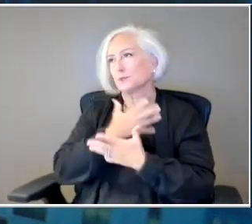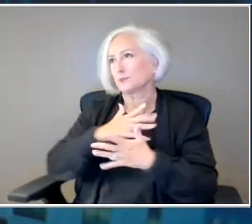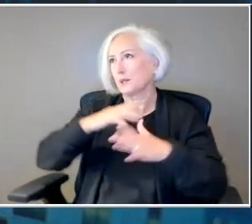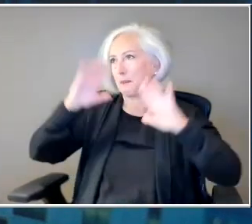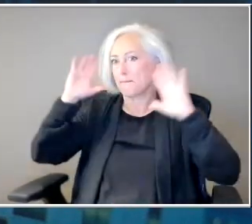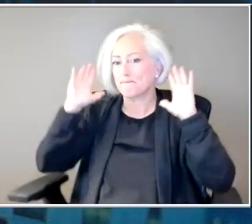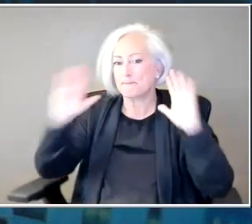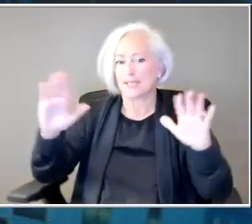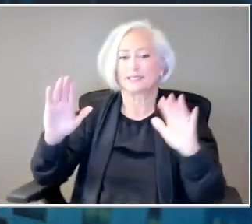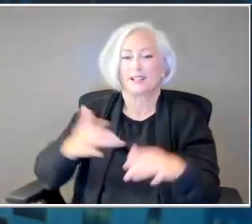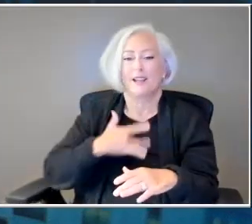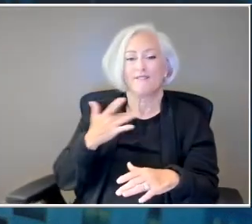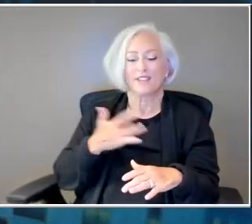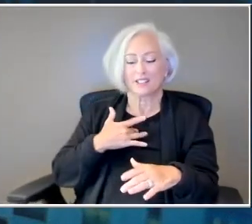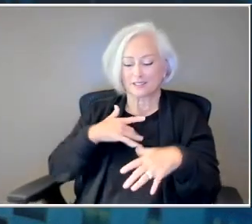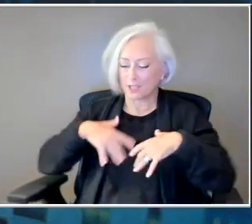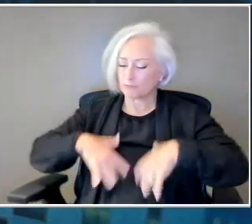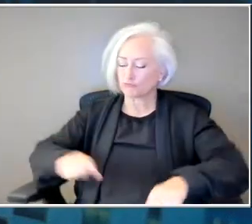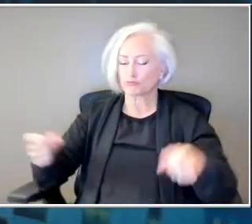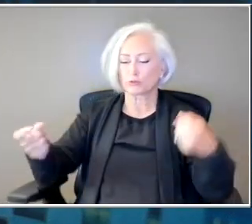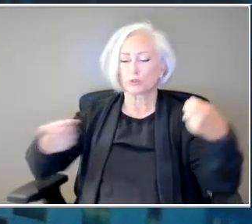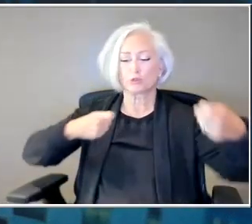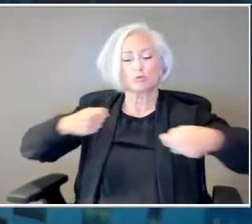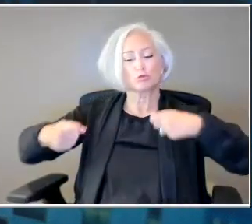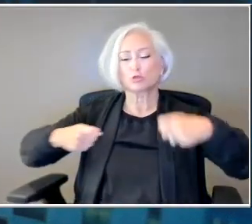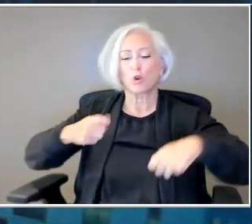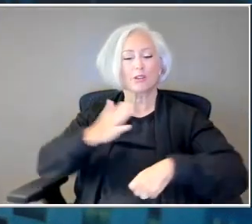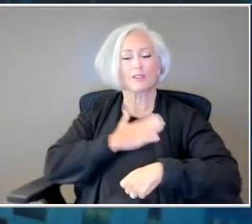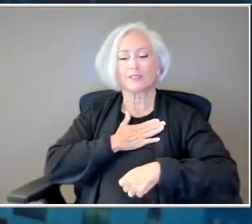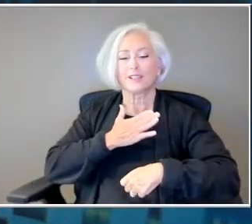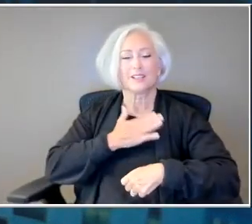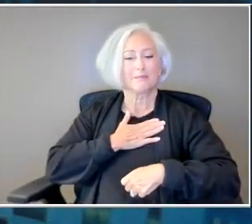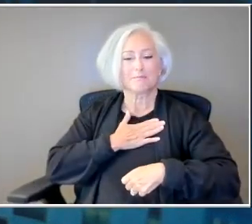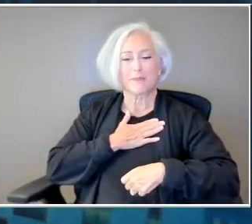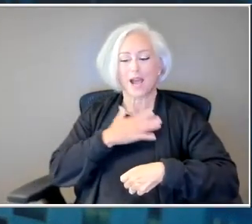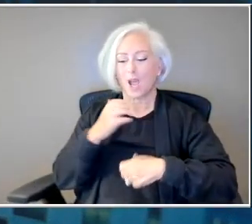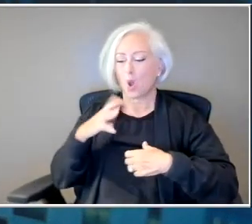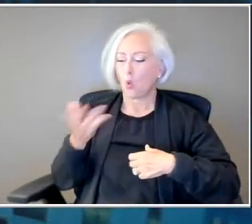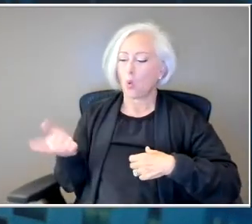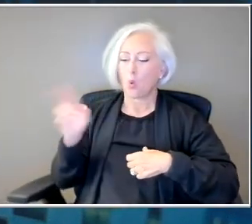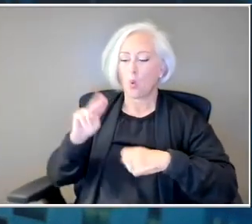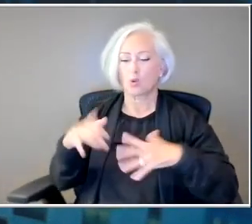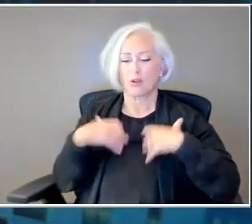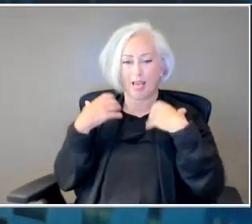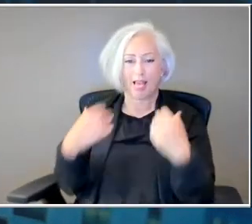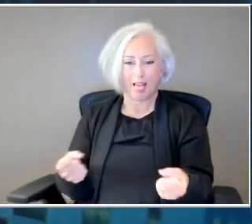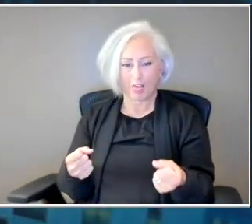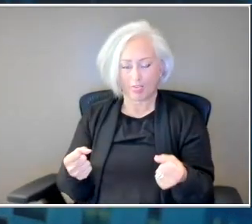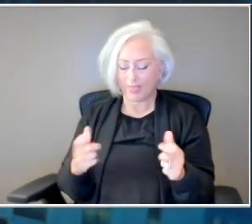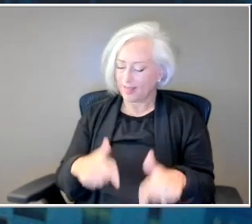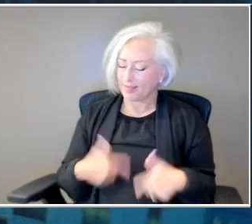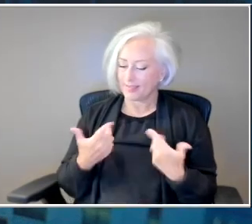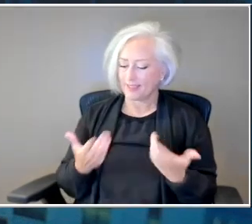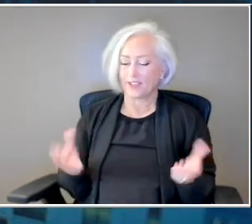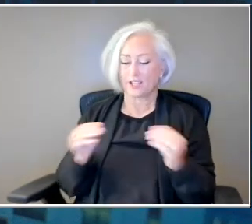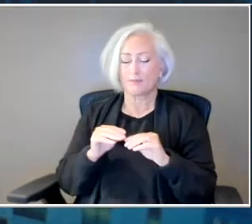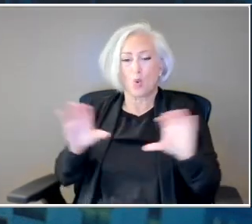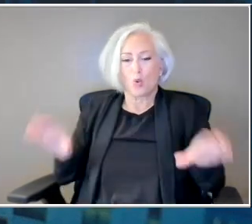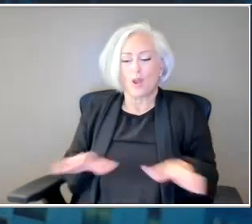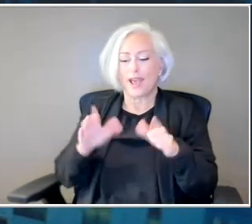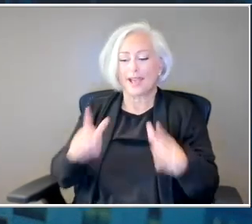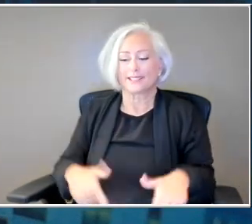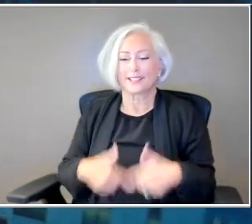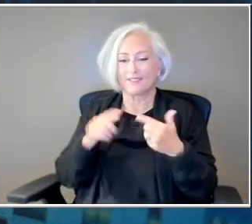taking control a little bit of your own health, just living a more active lifestyle,